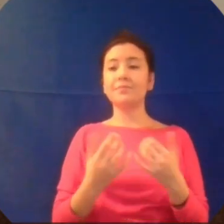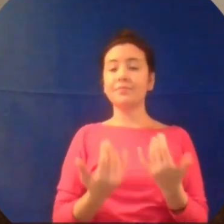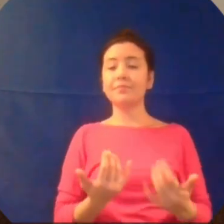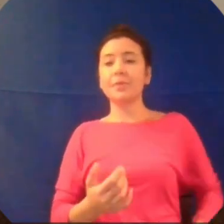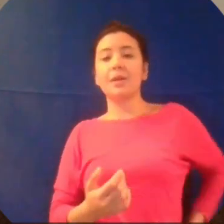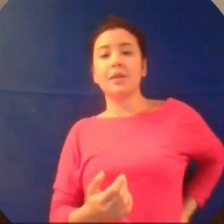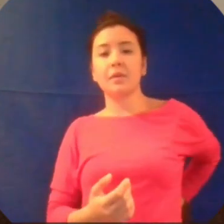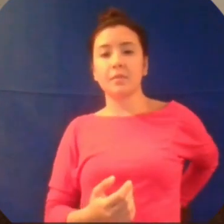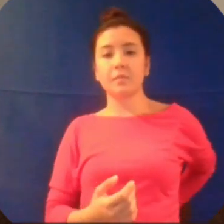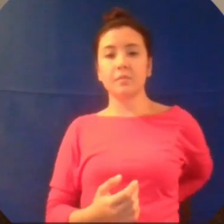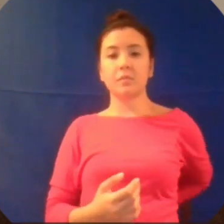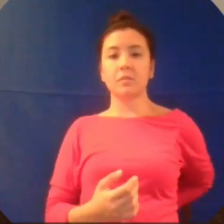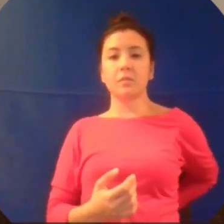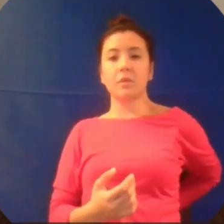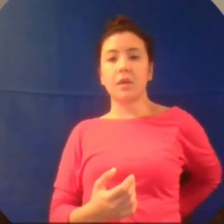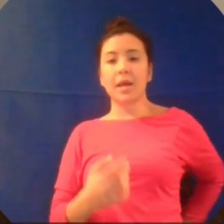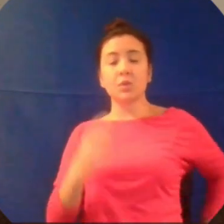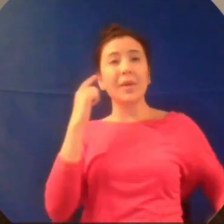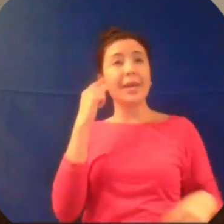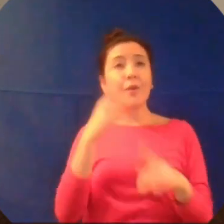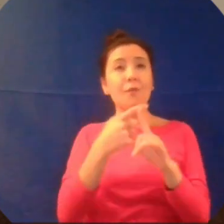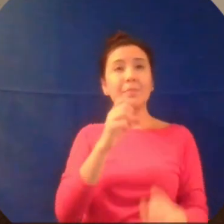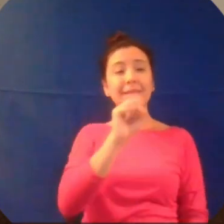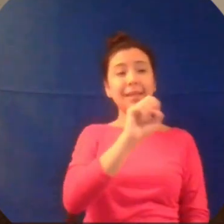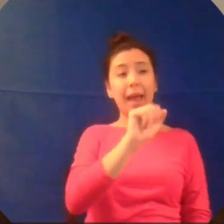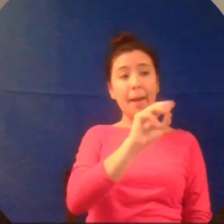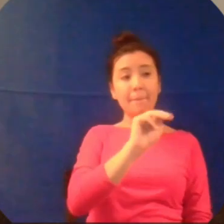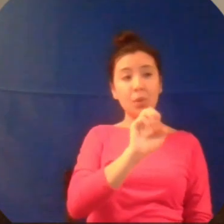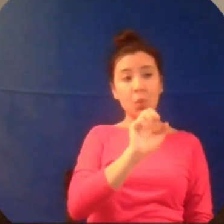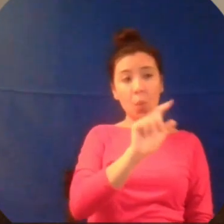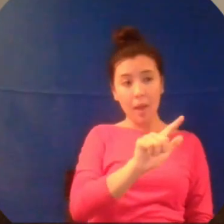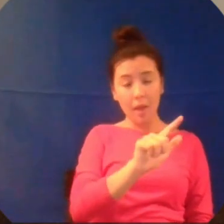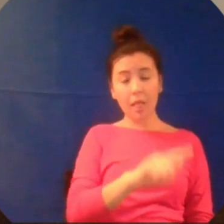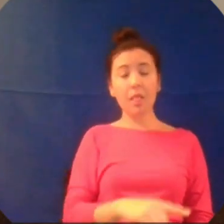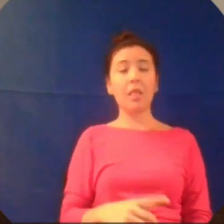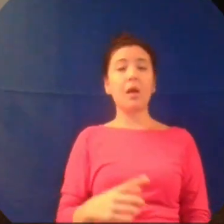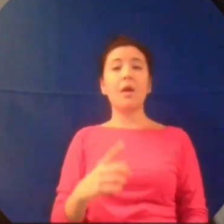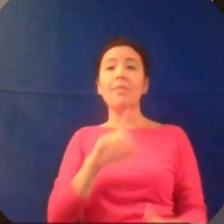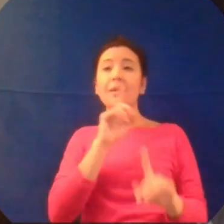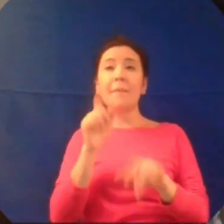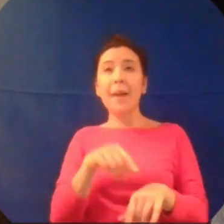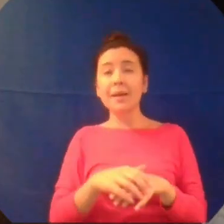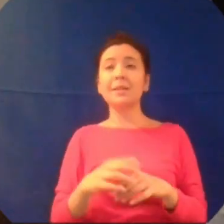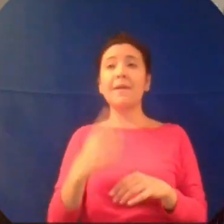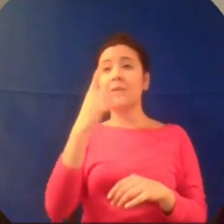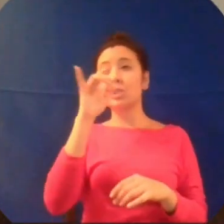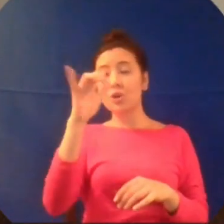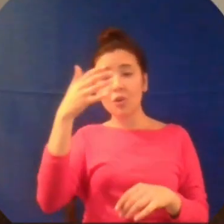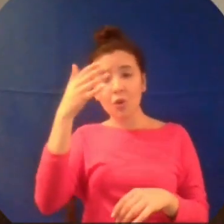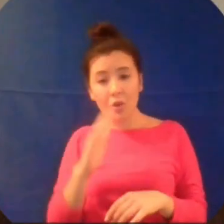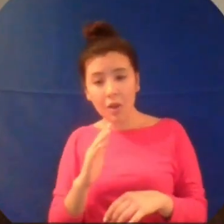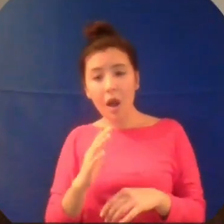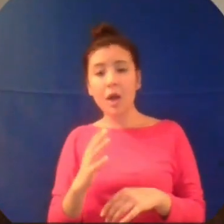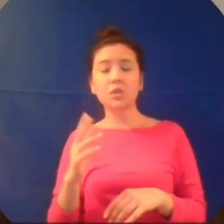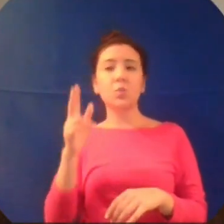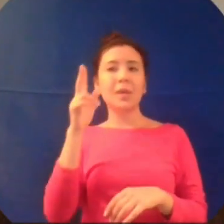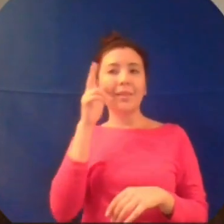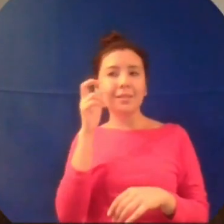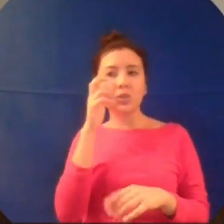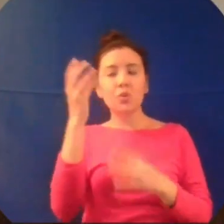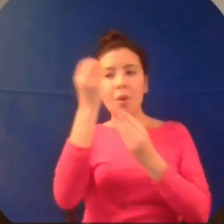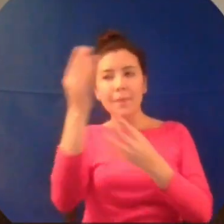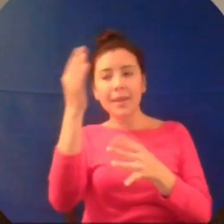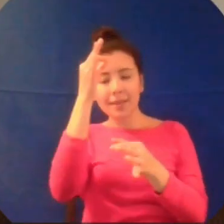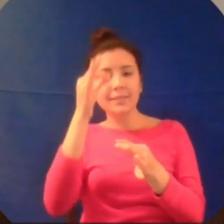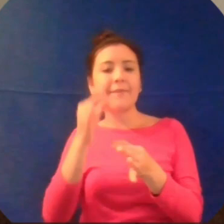the prophetic writings, as we heard from Samuel, and according to the command of the eternal God, made known to all nations to bring about the obedience of faith.